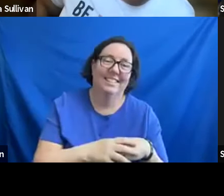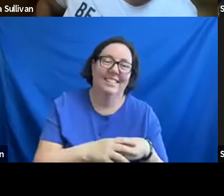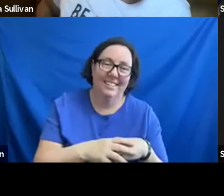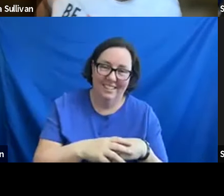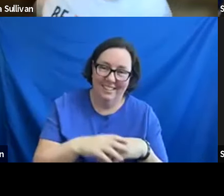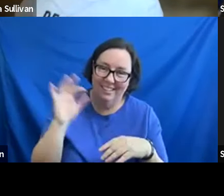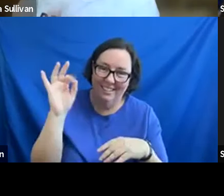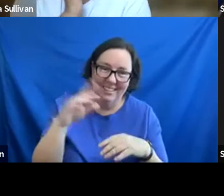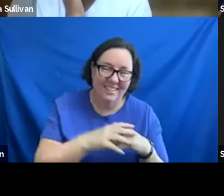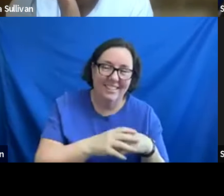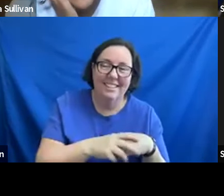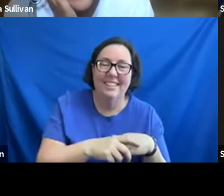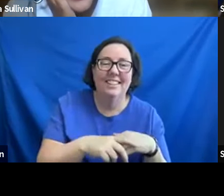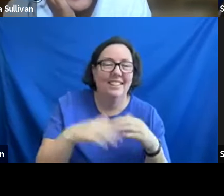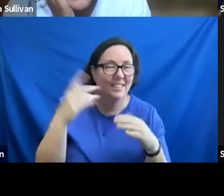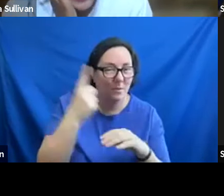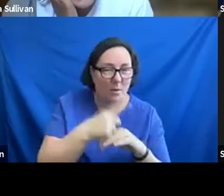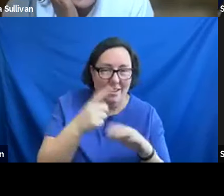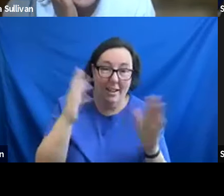Hey. One day.